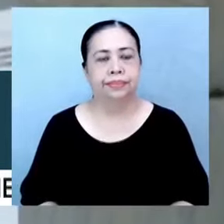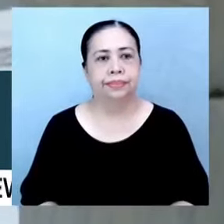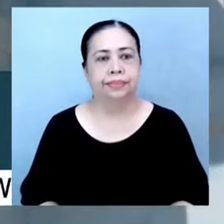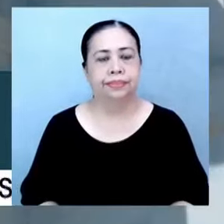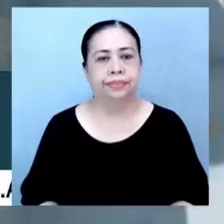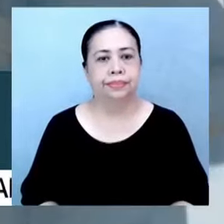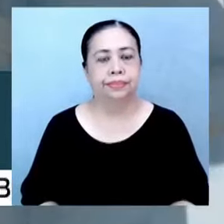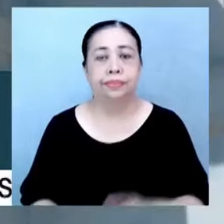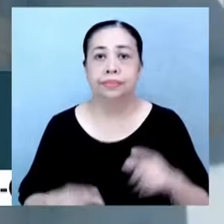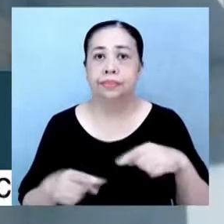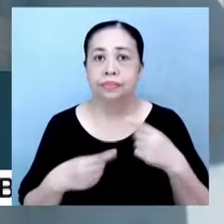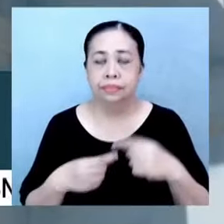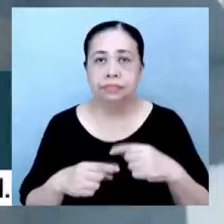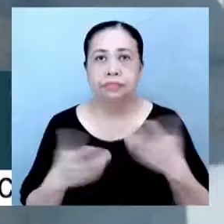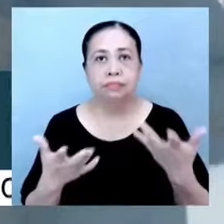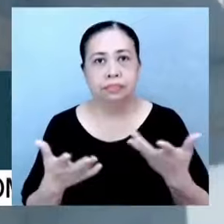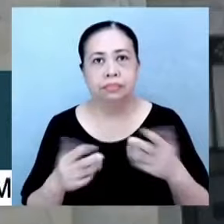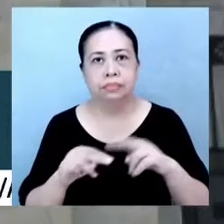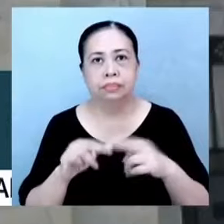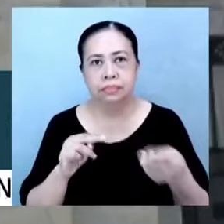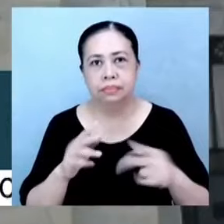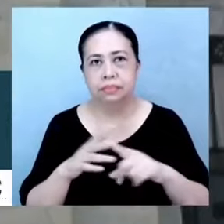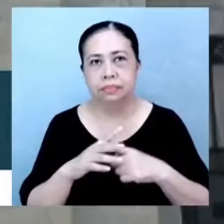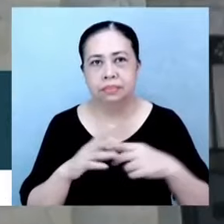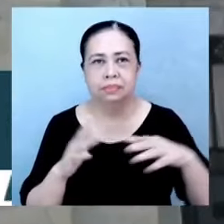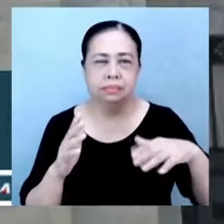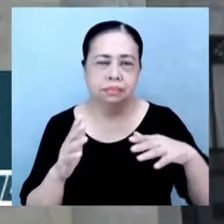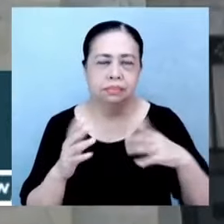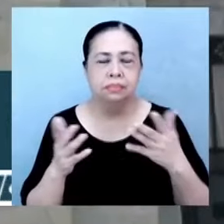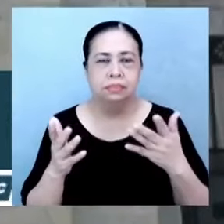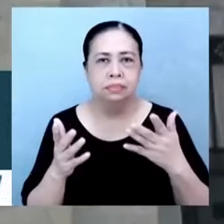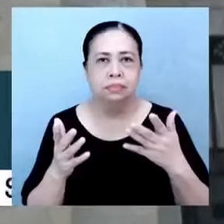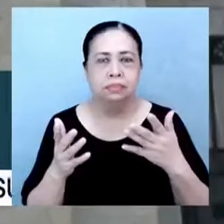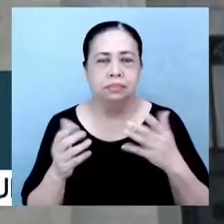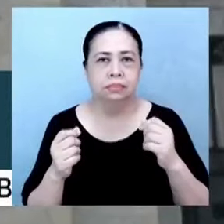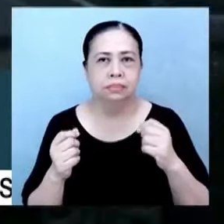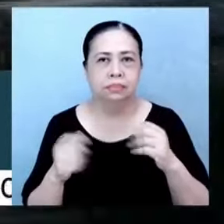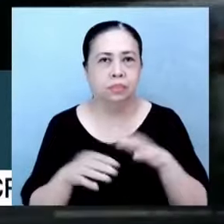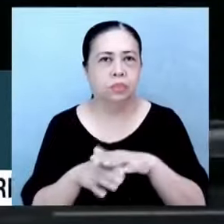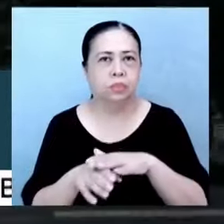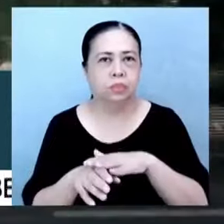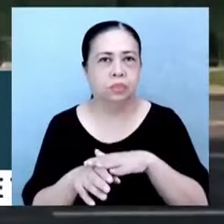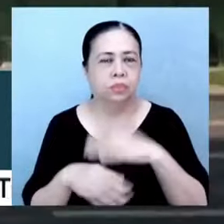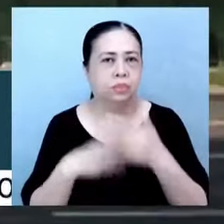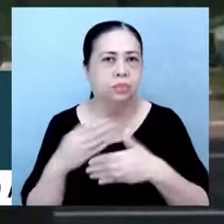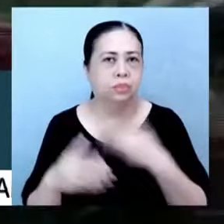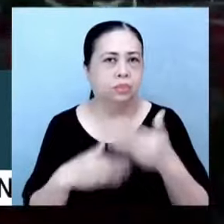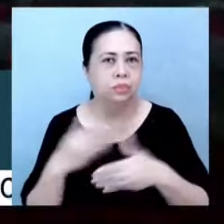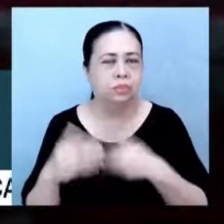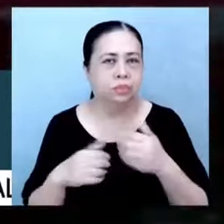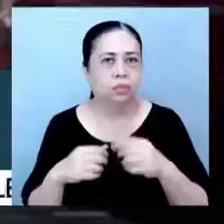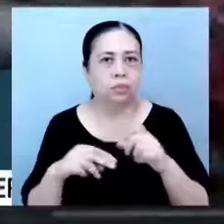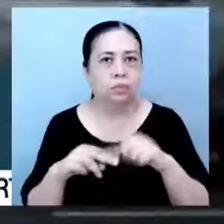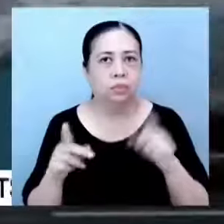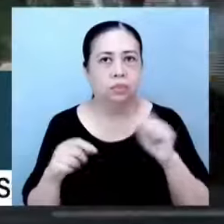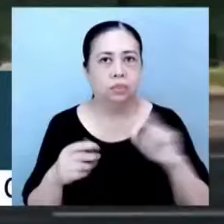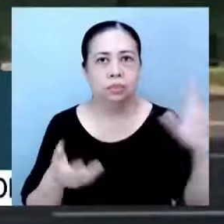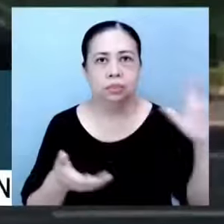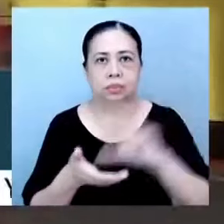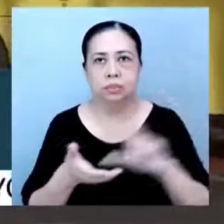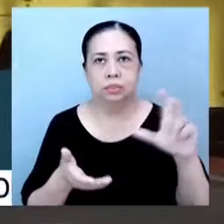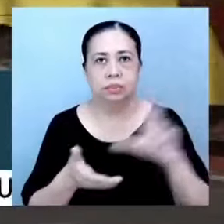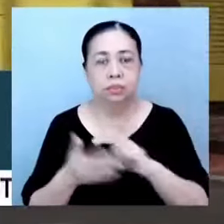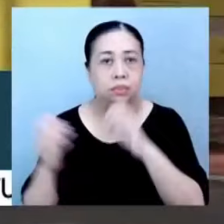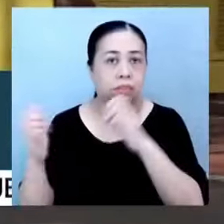While rate cuts are likely to start late and proceed at a slower pace at that than what investors had anticipated, the